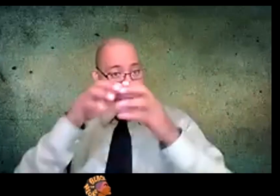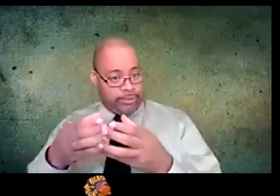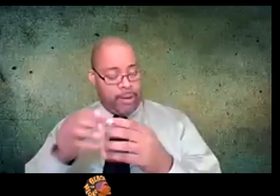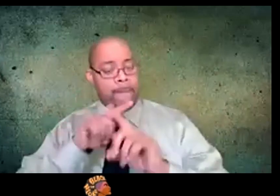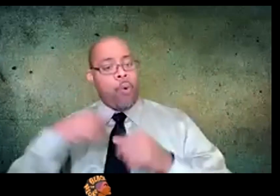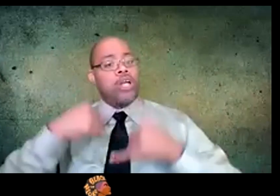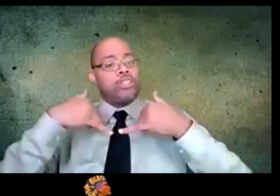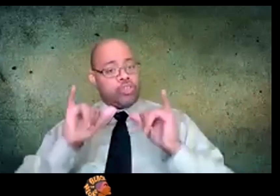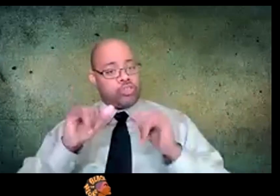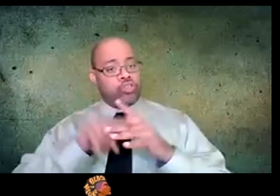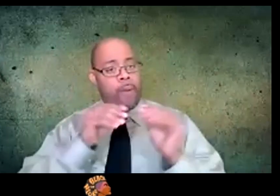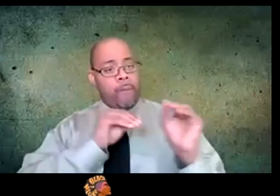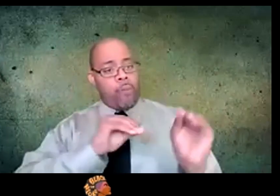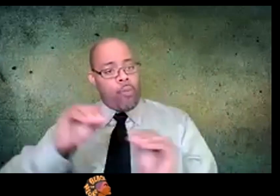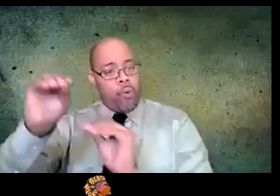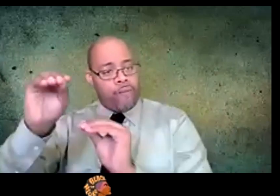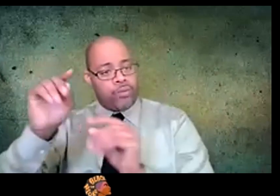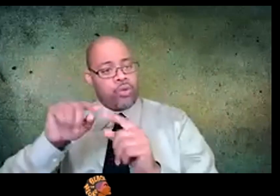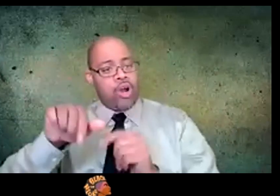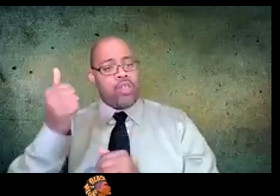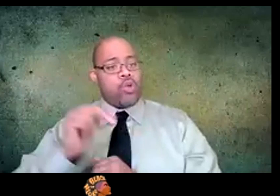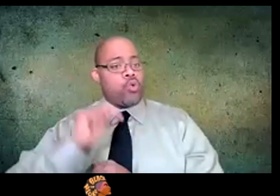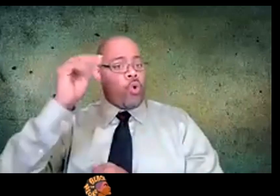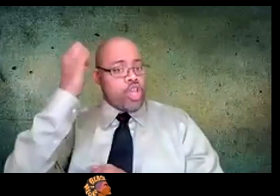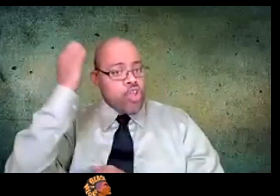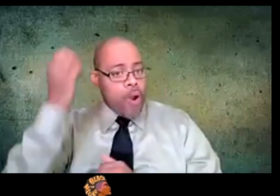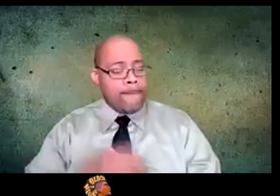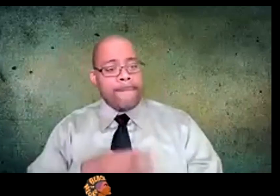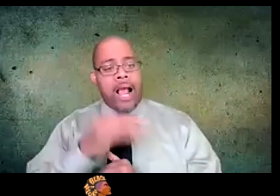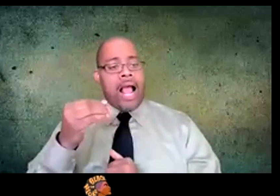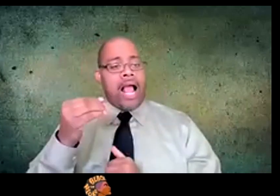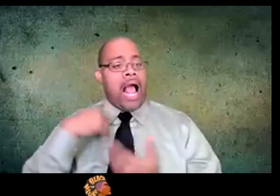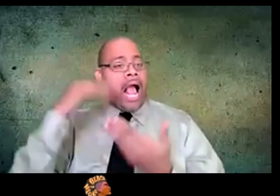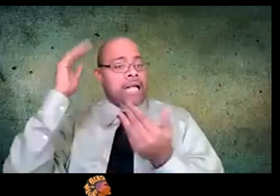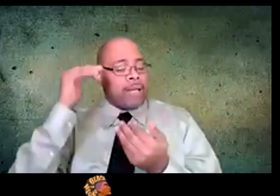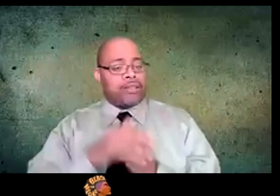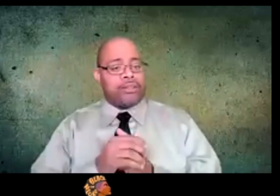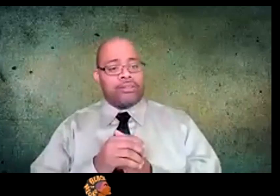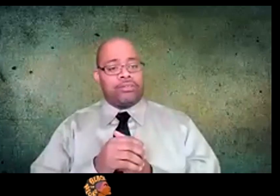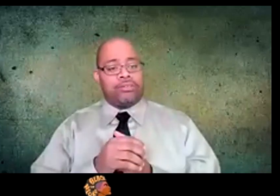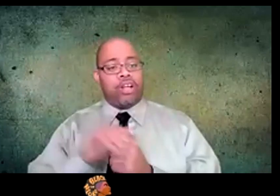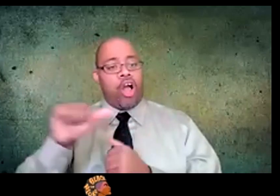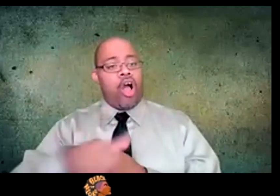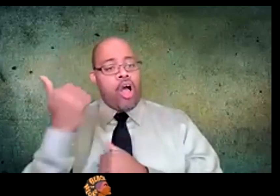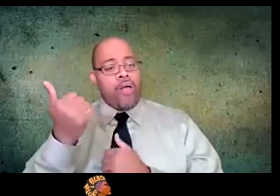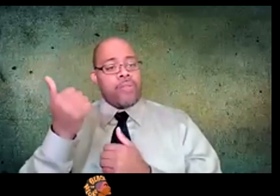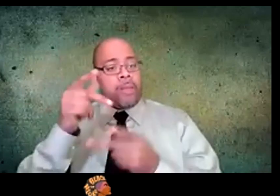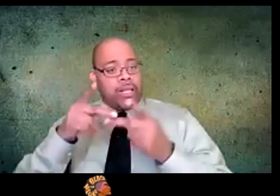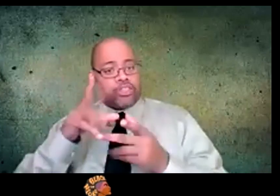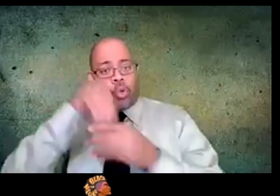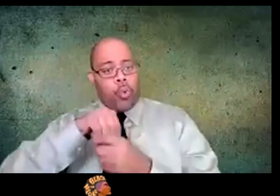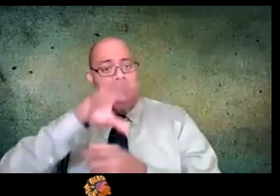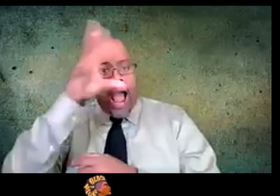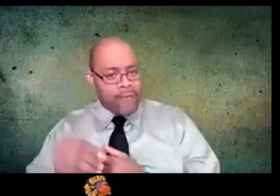are starting to move into say Northern Europe, and I anticipate other continents, including Africa, would